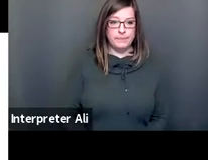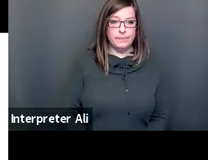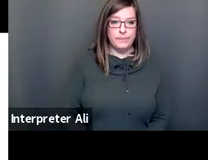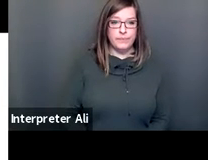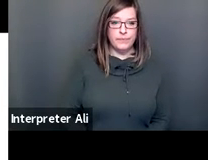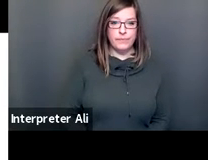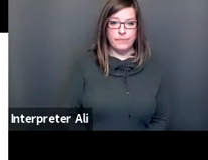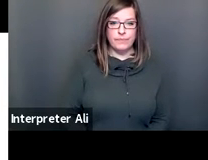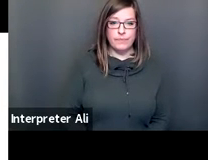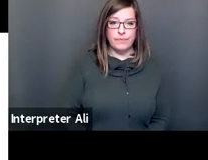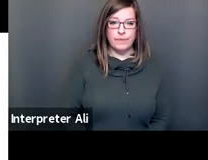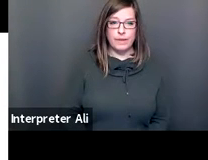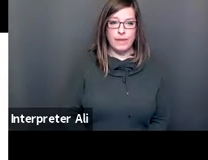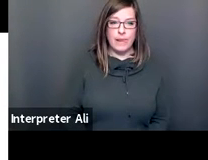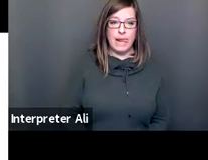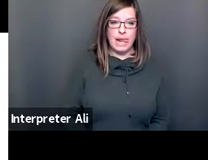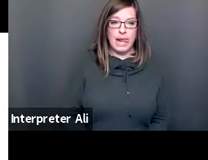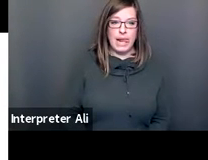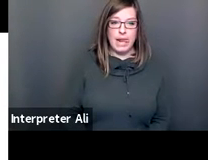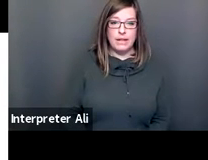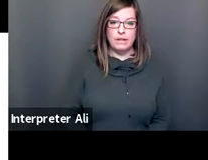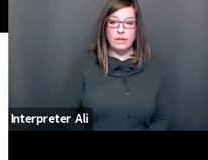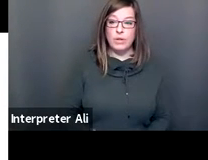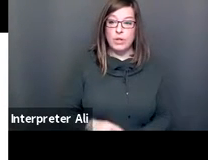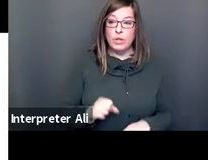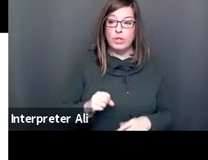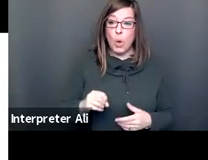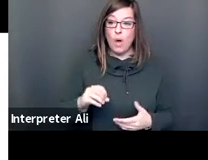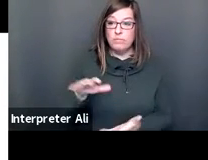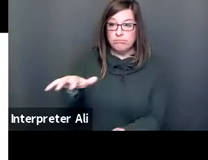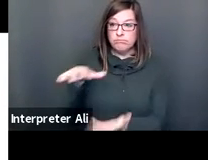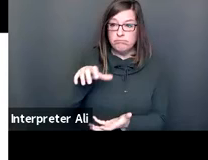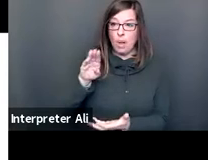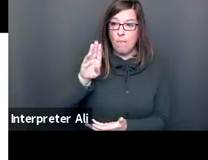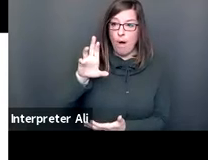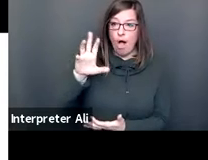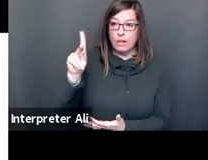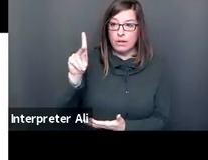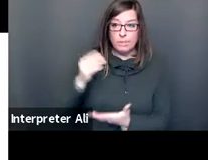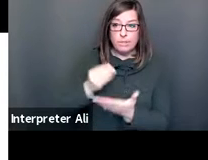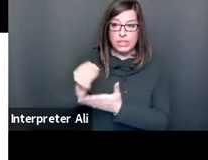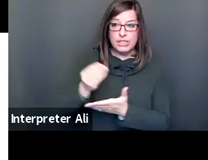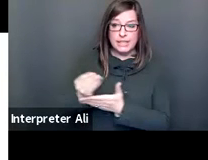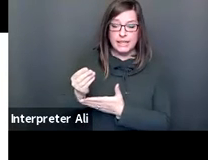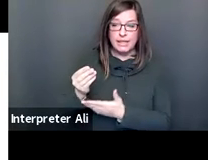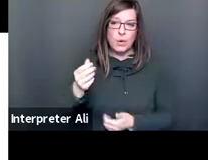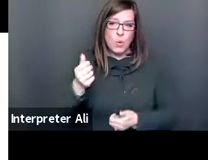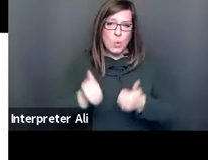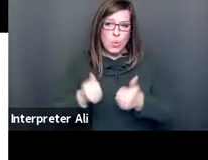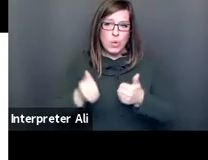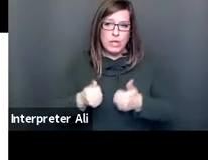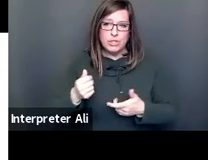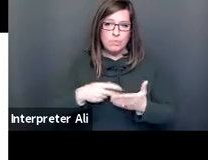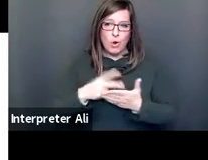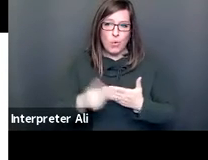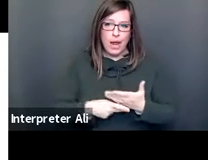So which of these programs helps us enjoy the benefits of bulk purchasing? Well, that's not currently available to residents